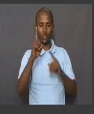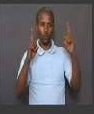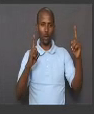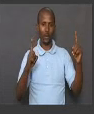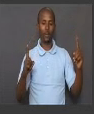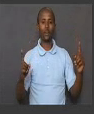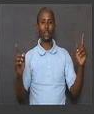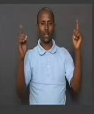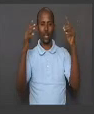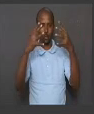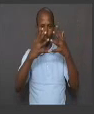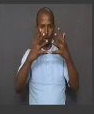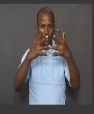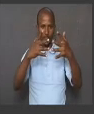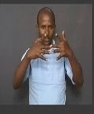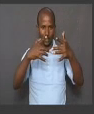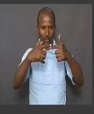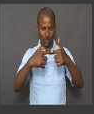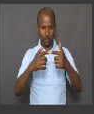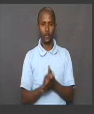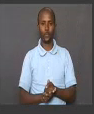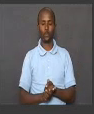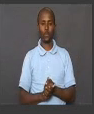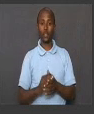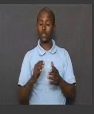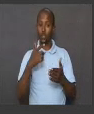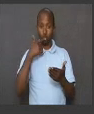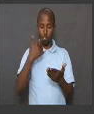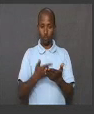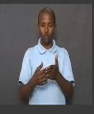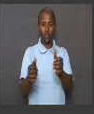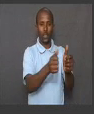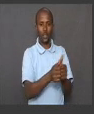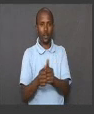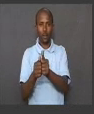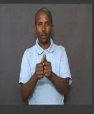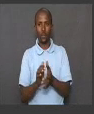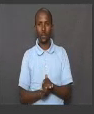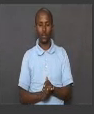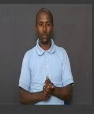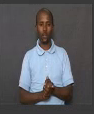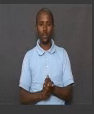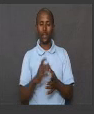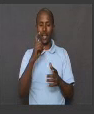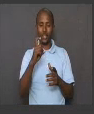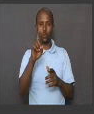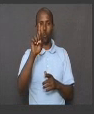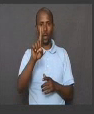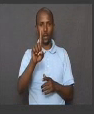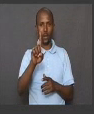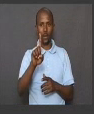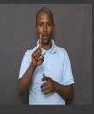one-to-one correspondence. Let us prove this together. Let x1,